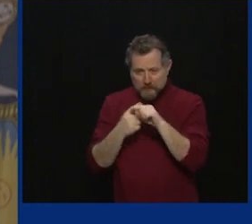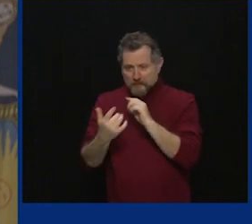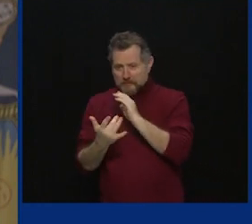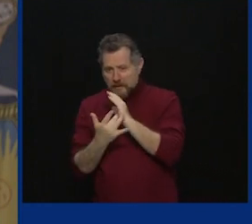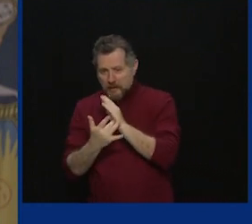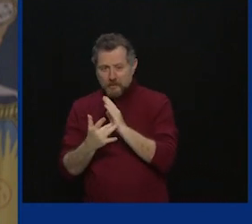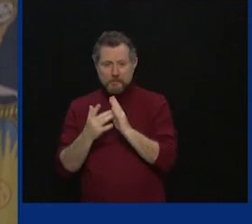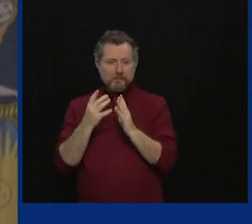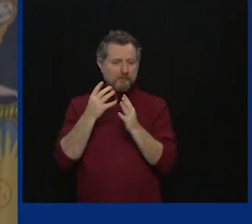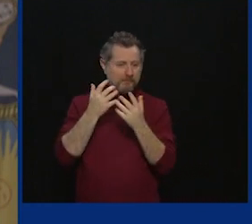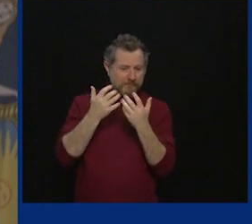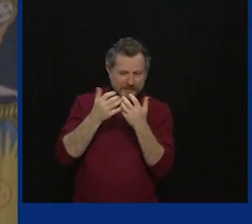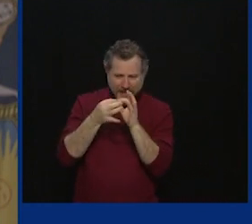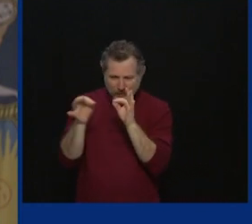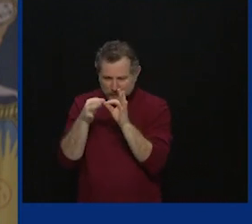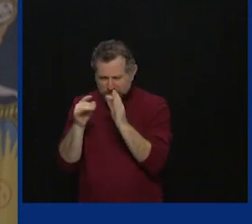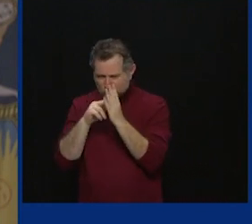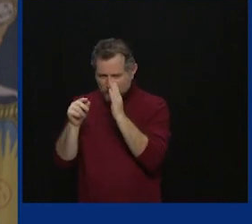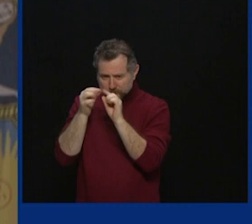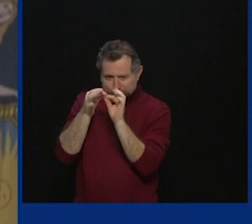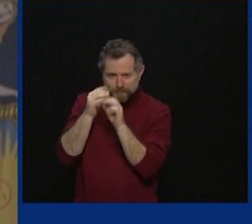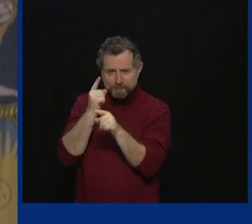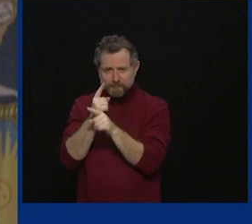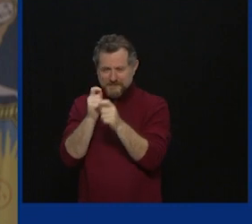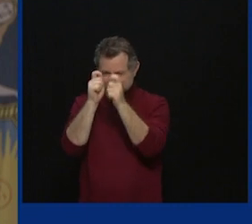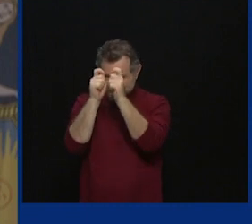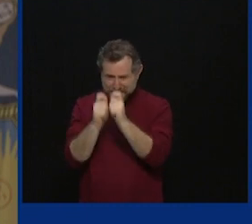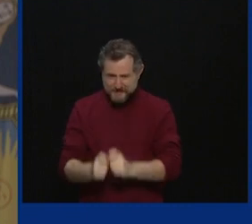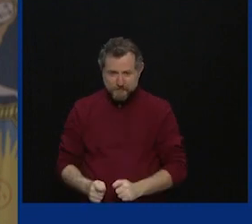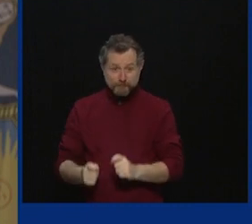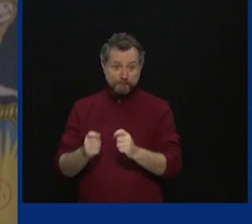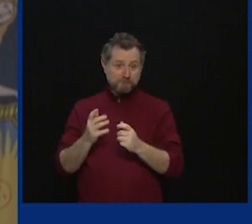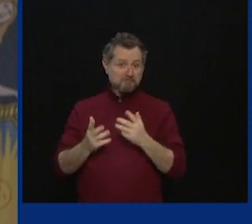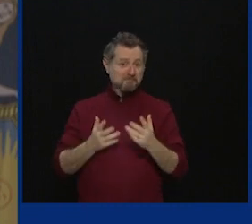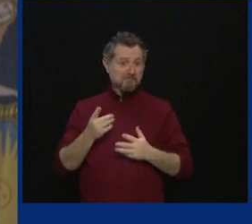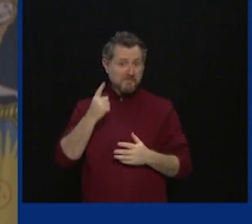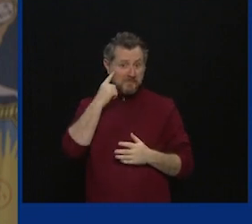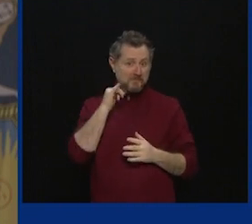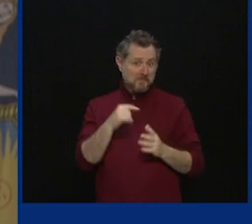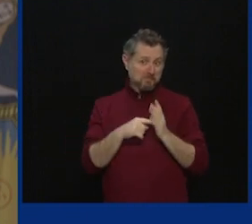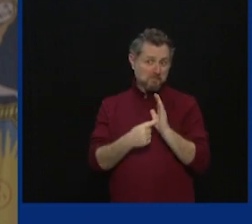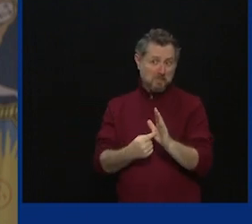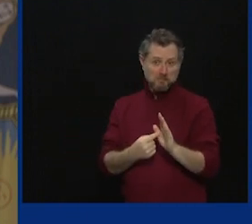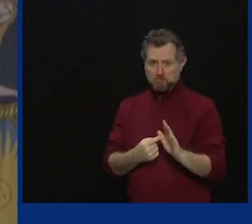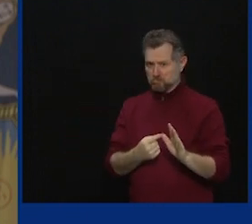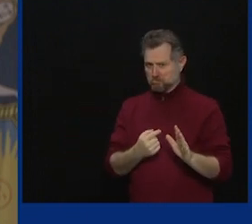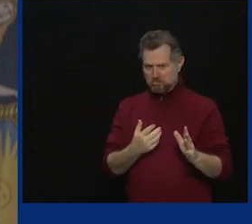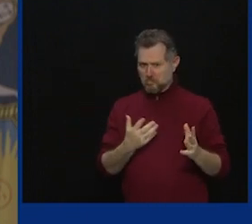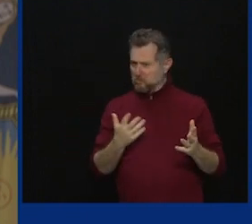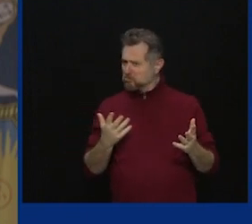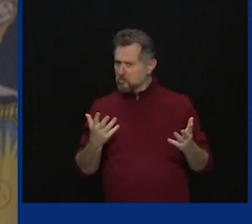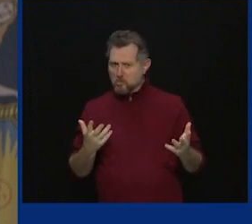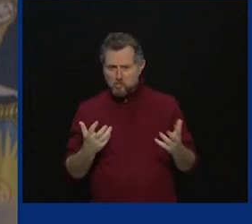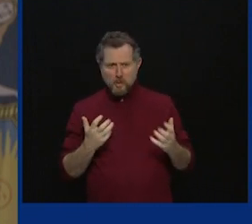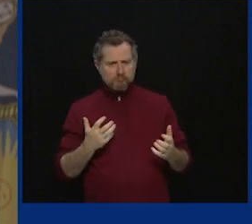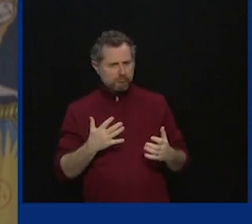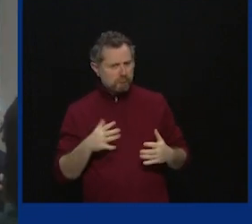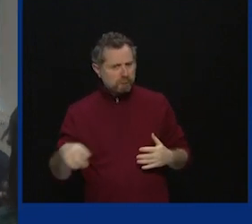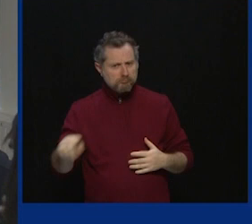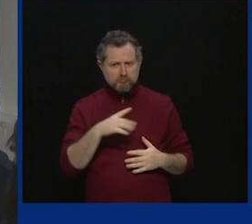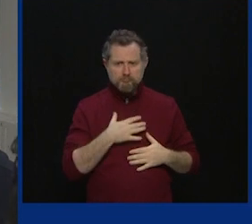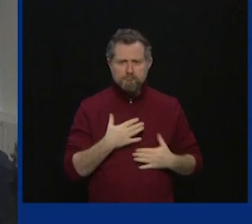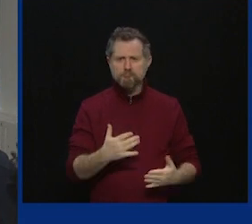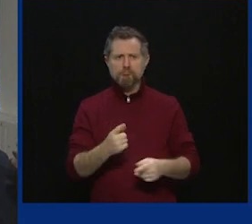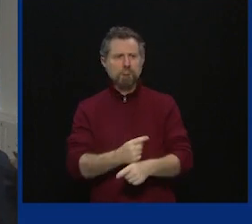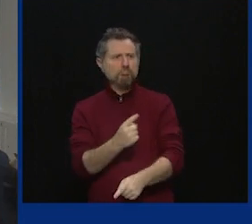then we correct them, I think it's a demonstration of our willingness to get it right. And I'm proud of our team that has been working on this. It does seem like